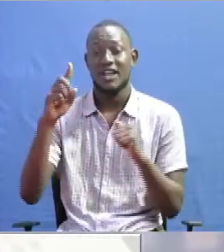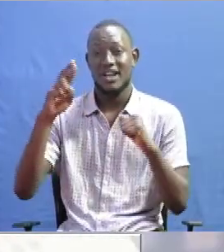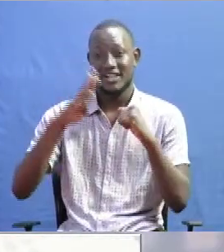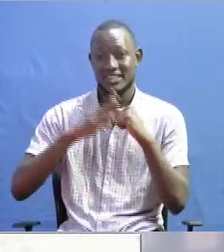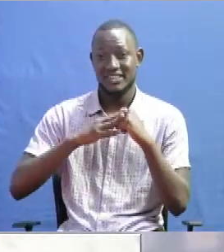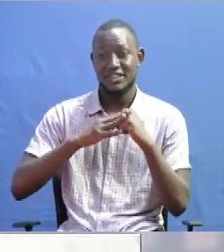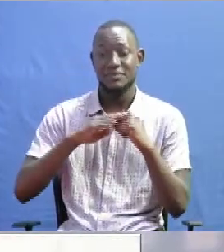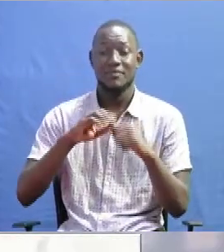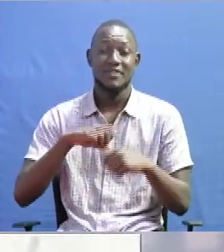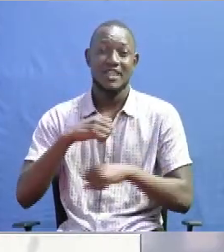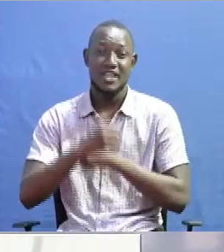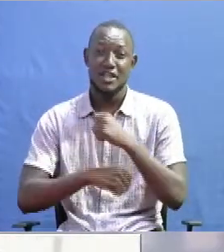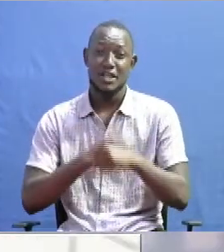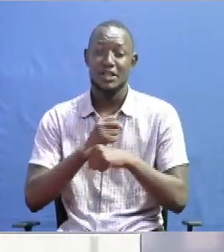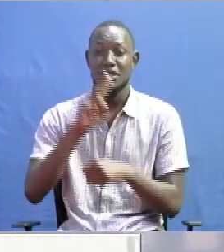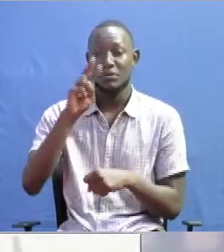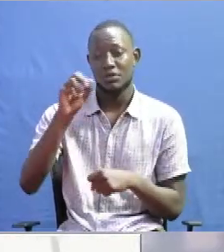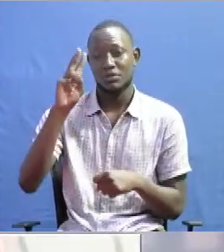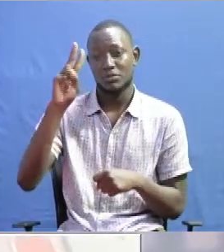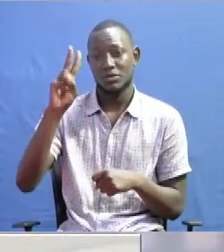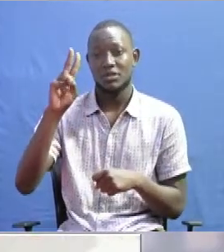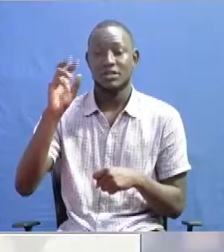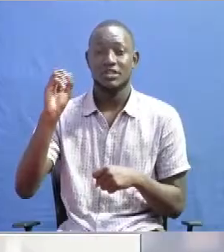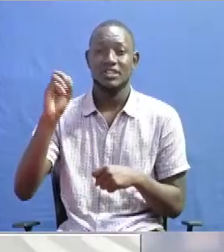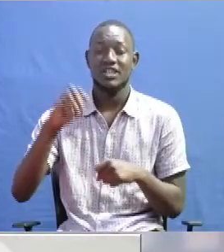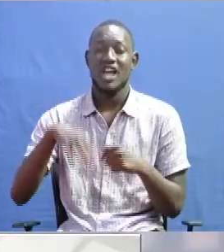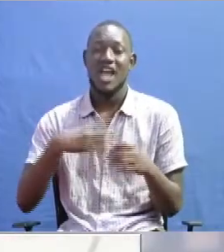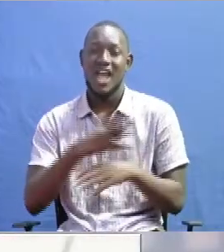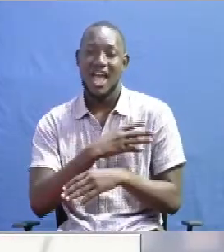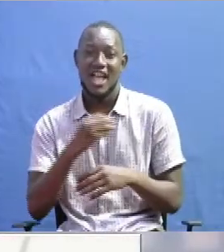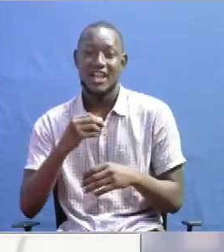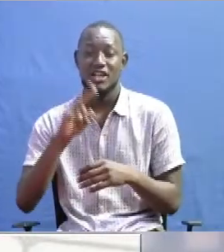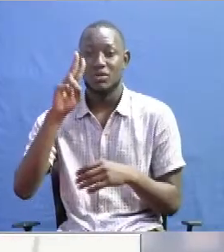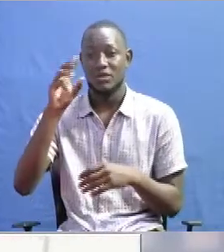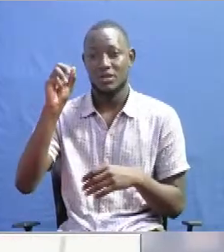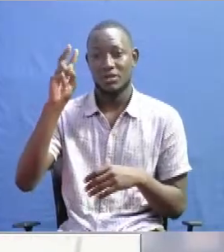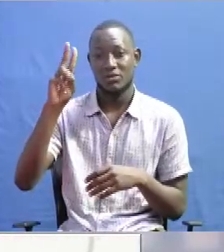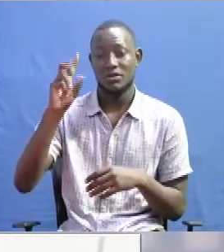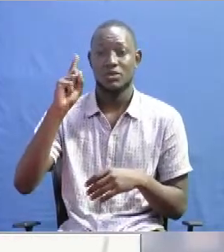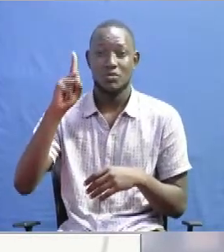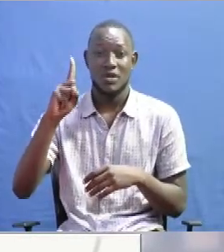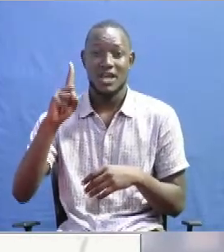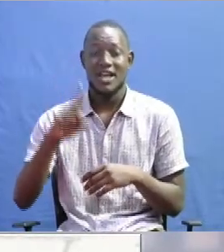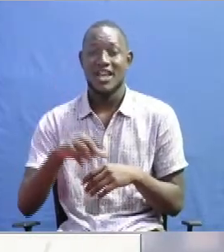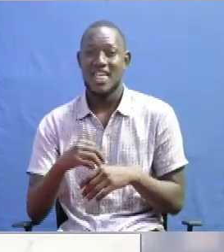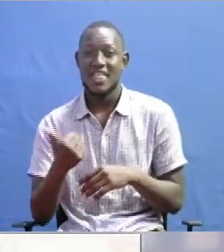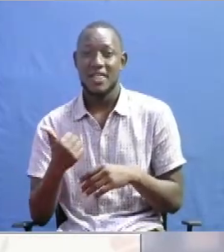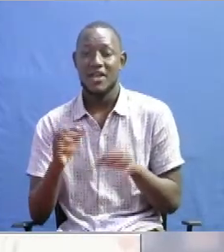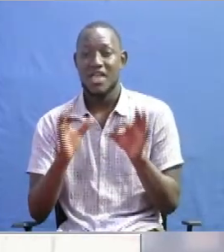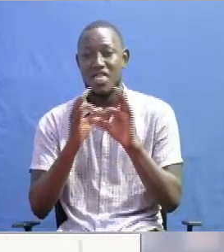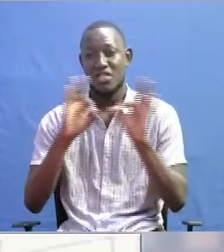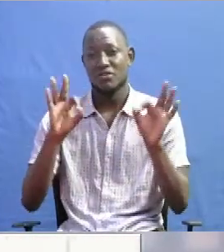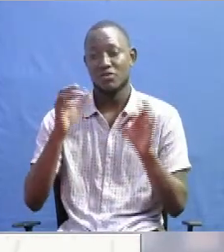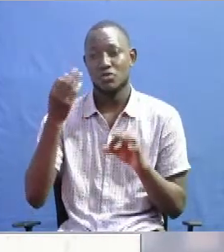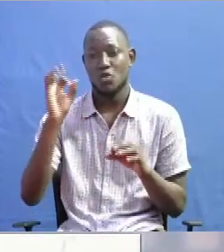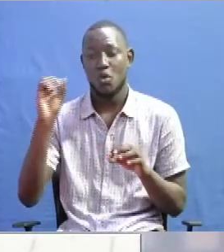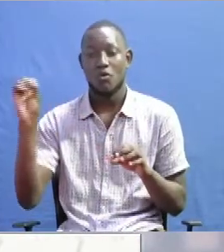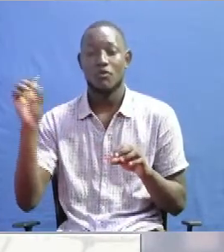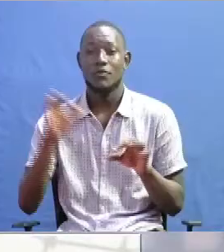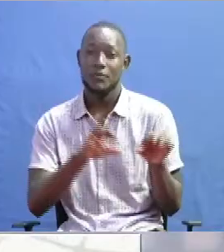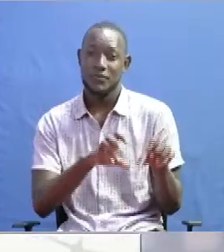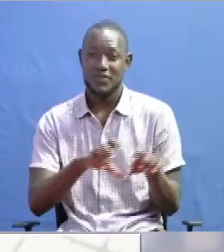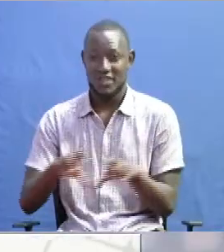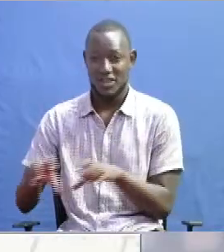2021. Other reason why one might be restricted the freedom of free